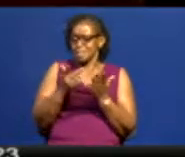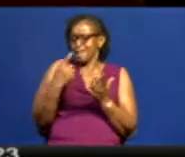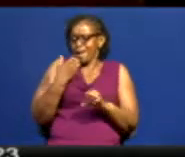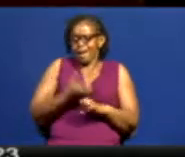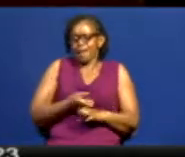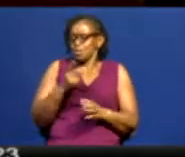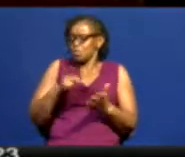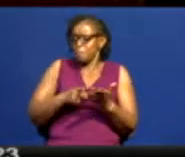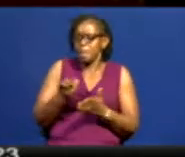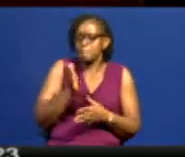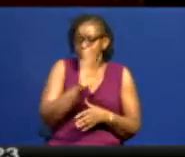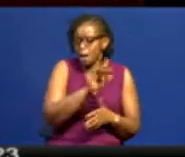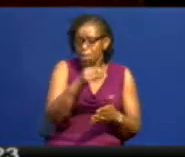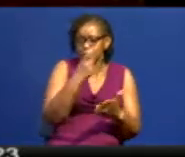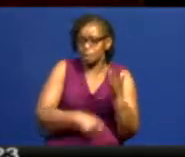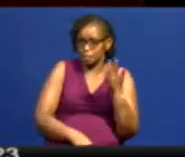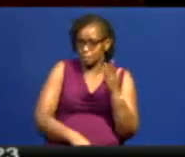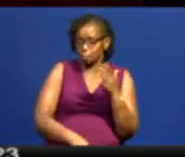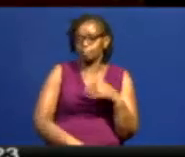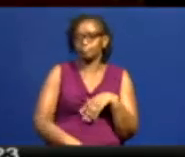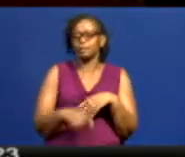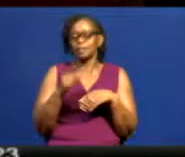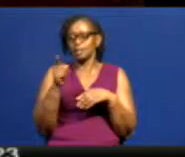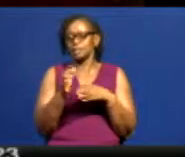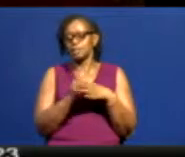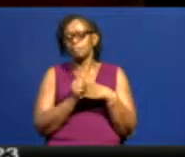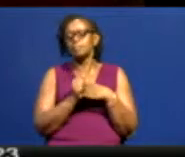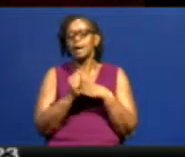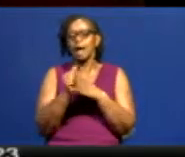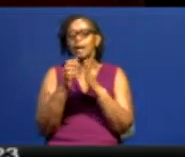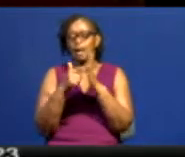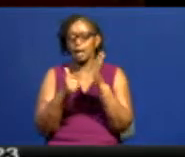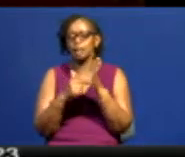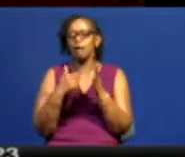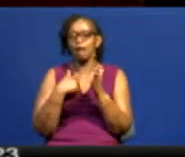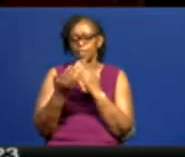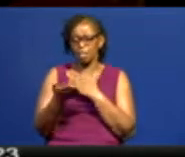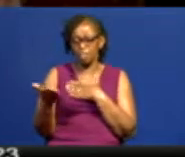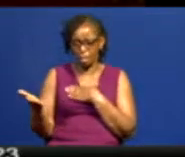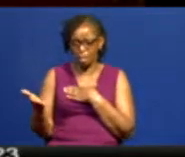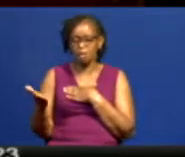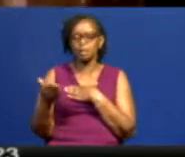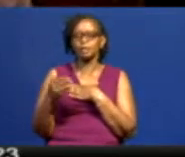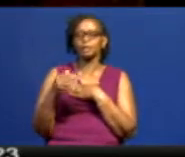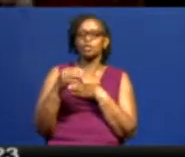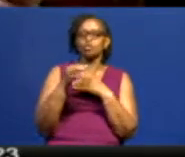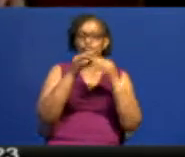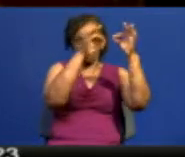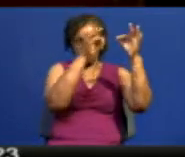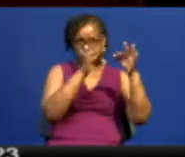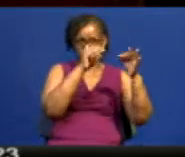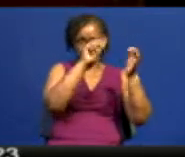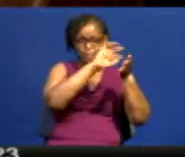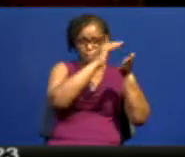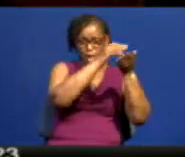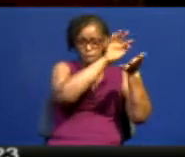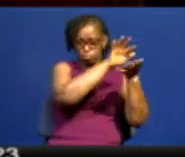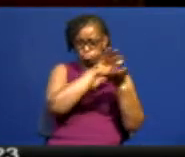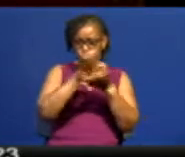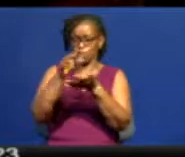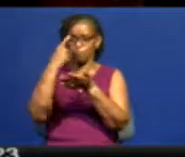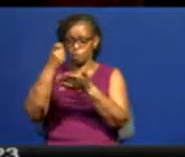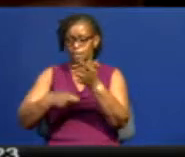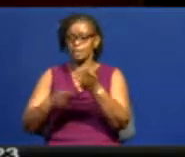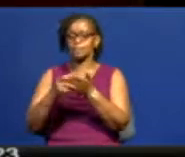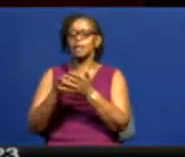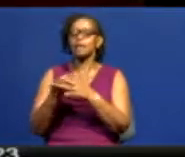any other tax. So this now provides a guideline that there must be, Treasury must allocate funds for approved tax refunds so that those tax refunds